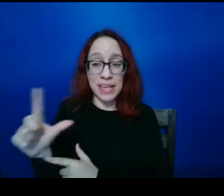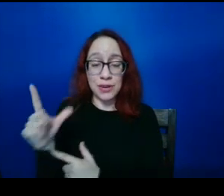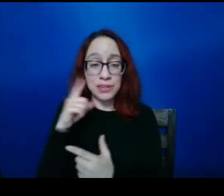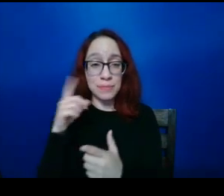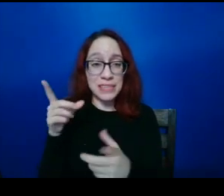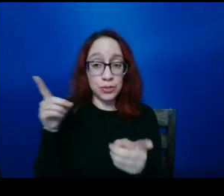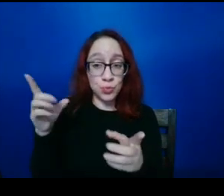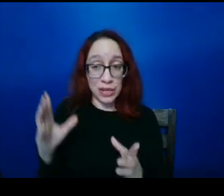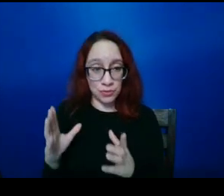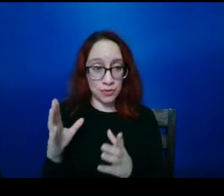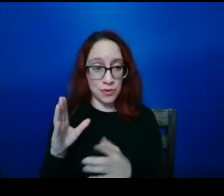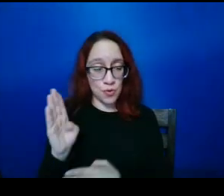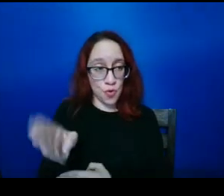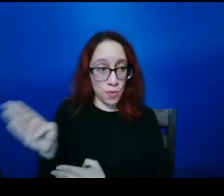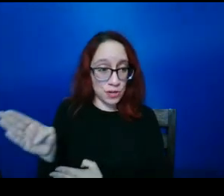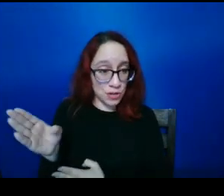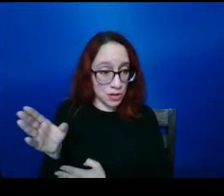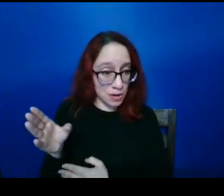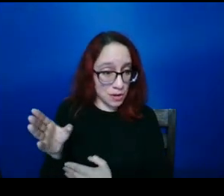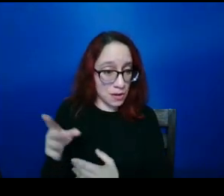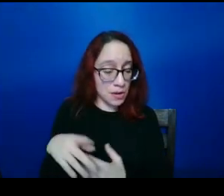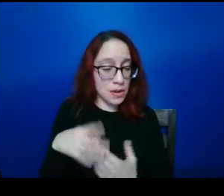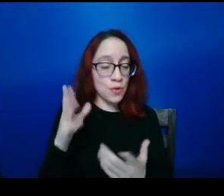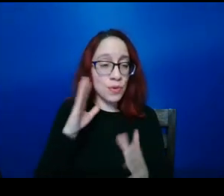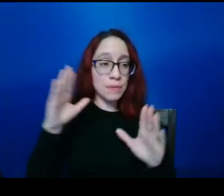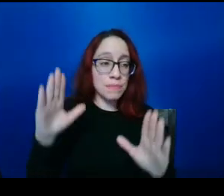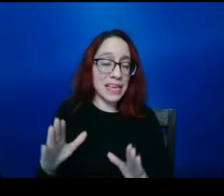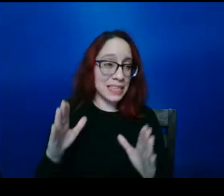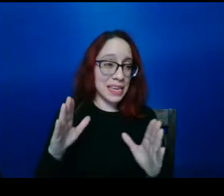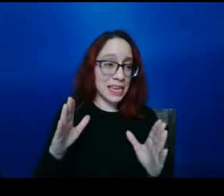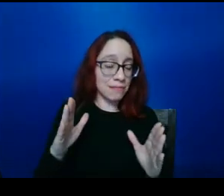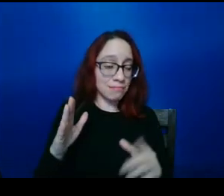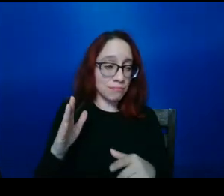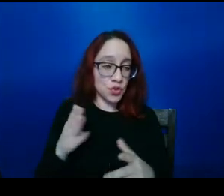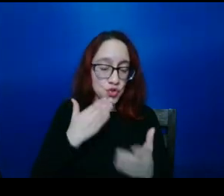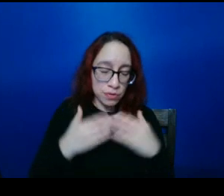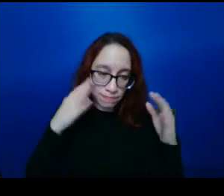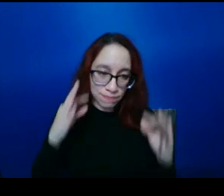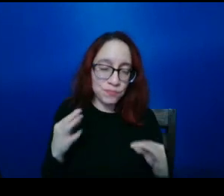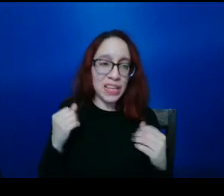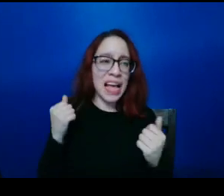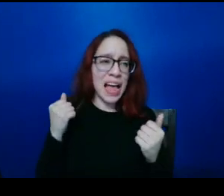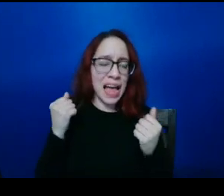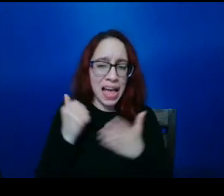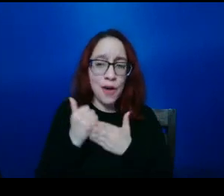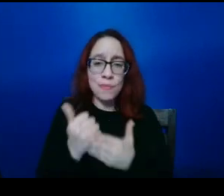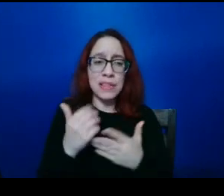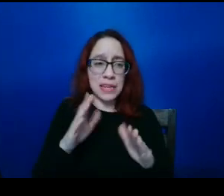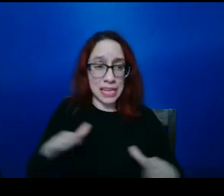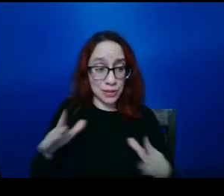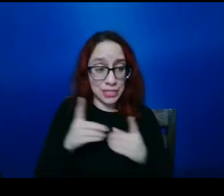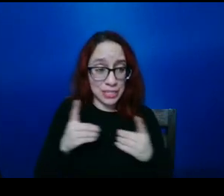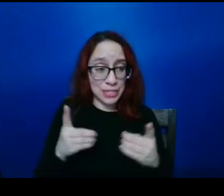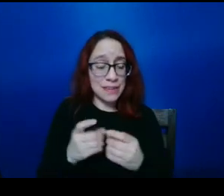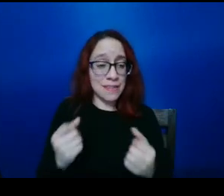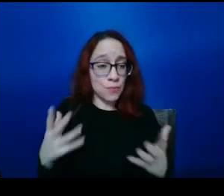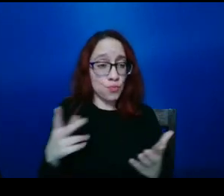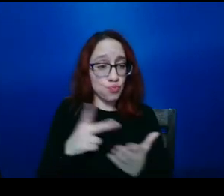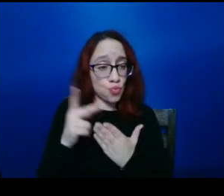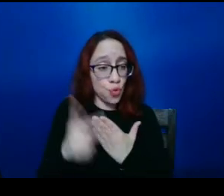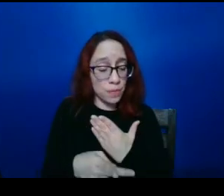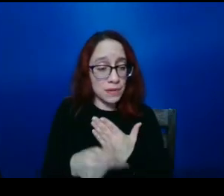director of the Boynton Beach PAL. It was an outstanding move. He's gonna help a lot of those kids in that district. He's gonna have a lot of